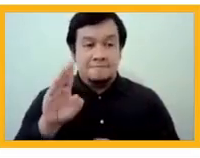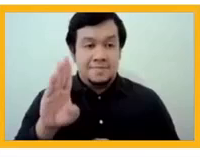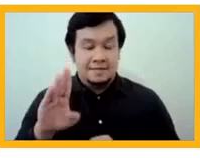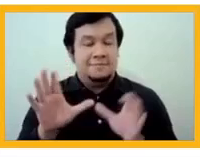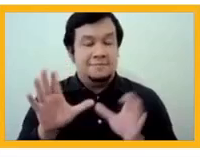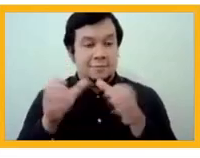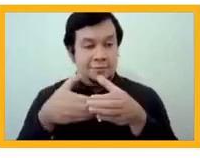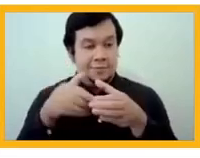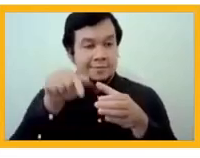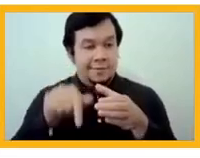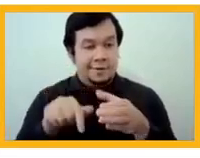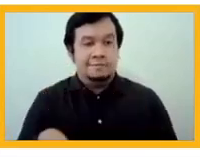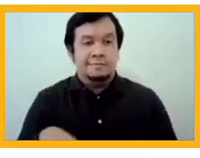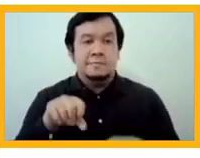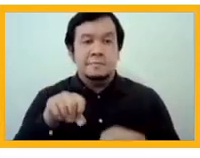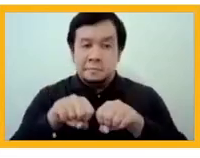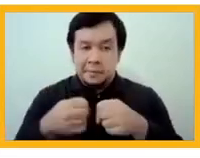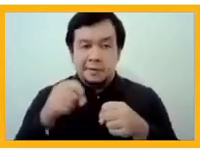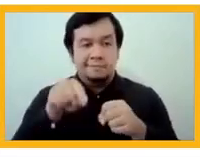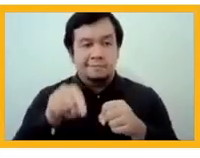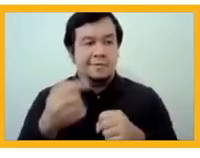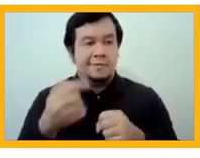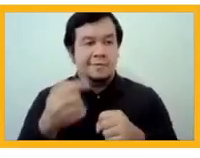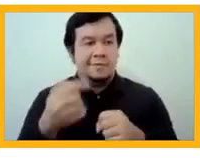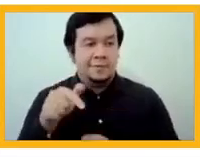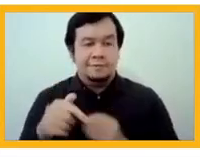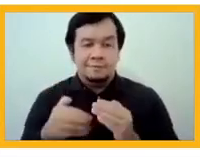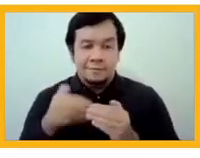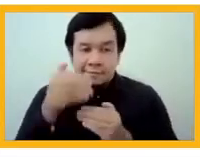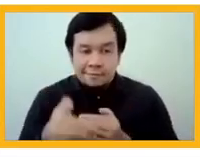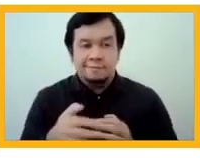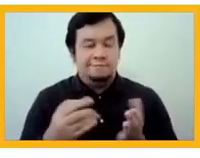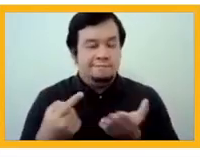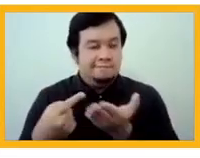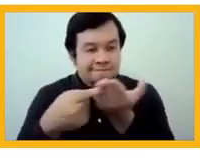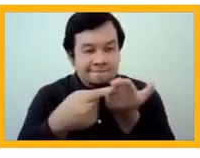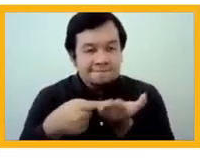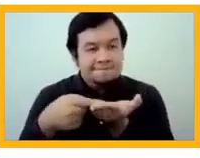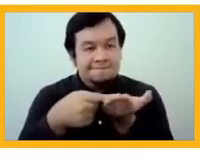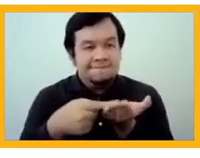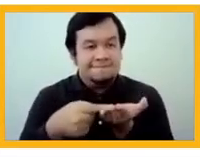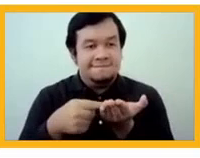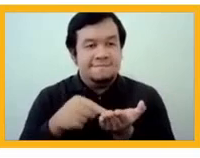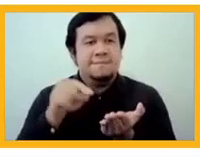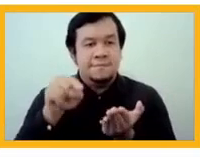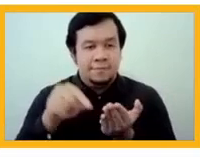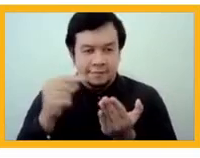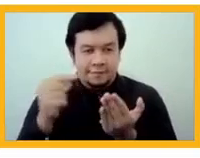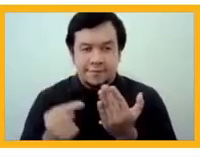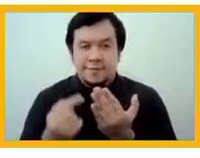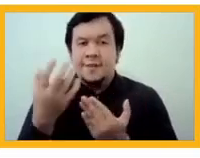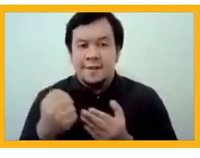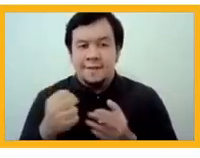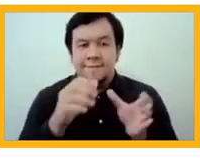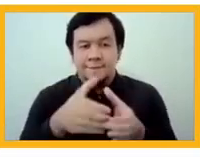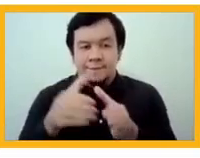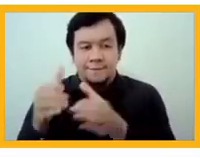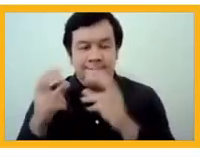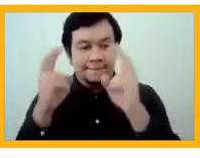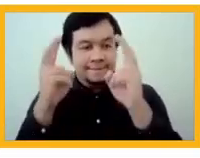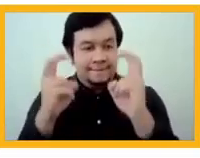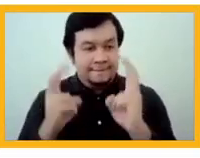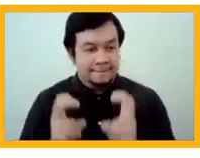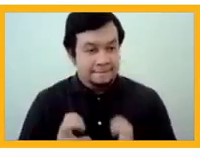on K-12, and you can choose one out of five sessions on innovations. So stay with us. We have a